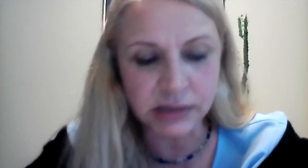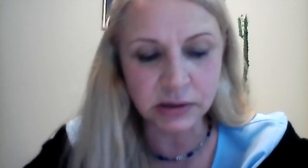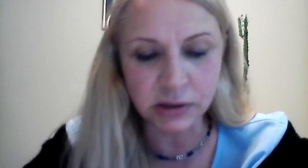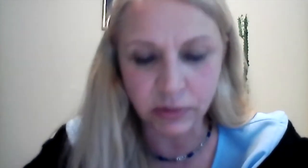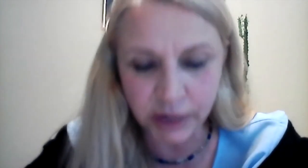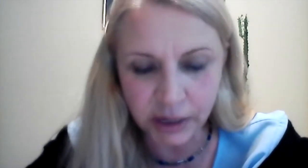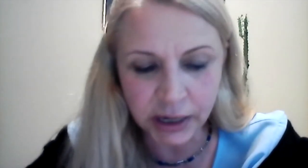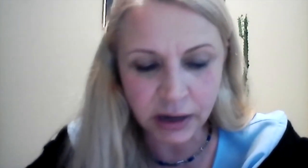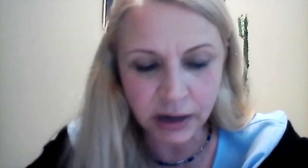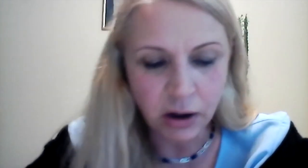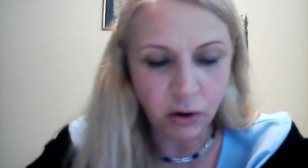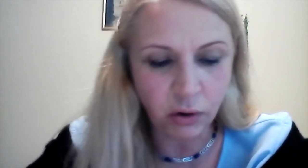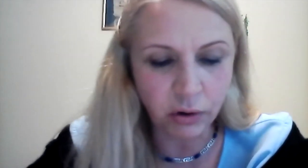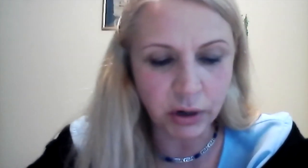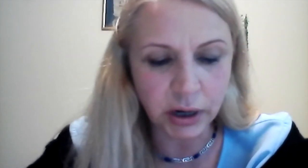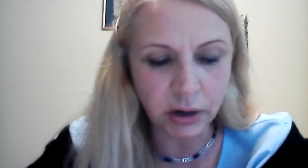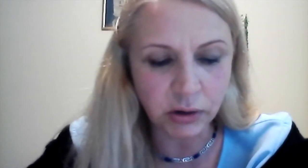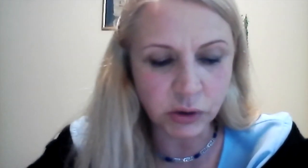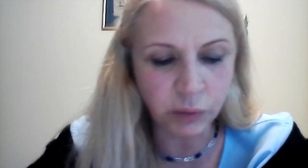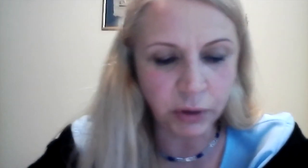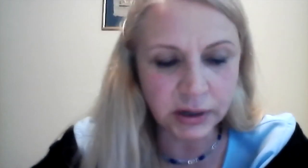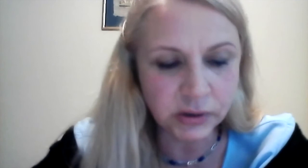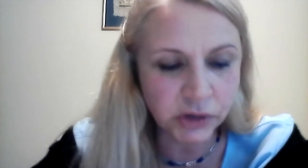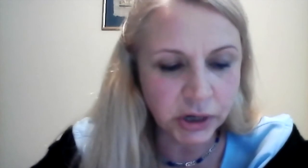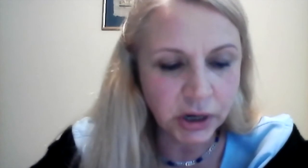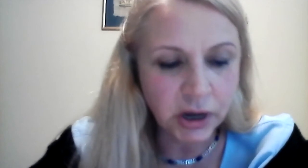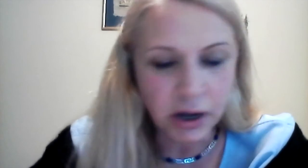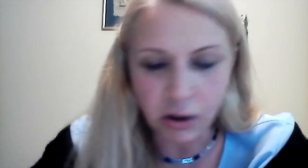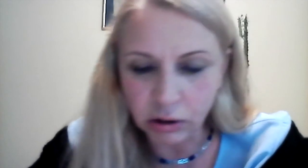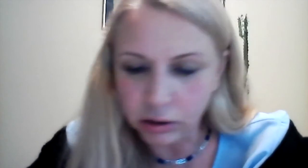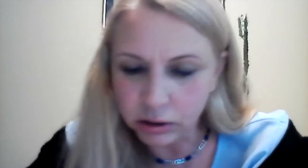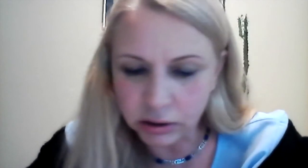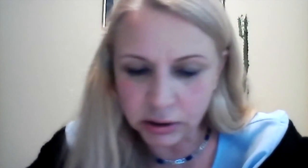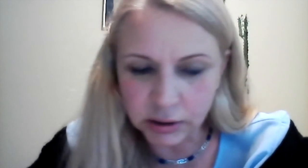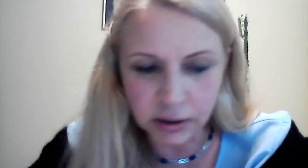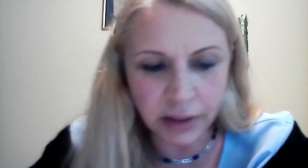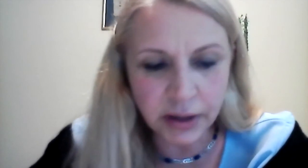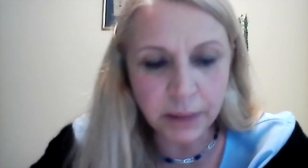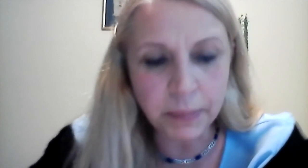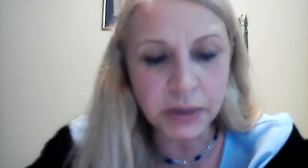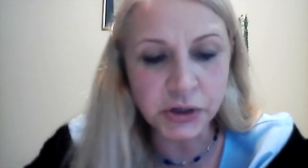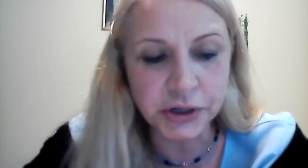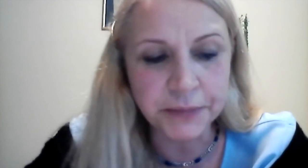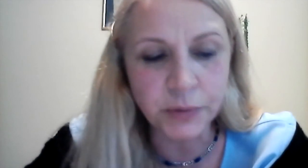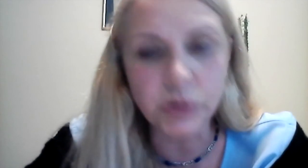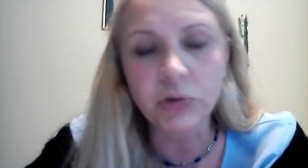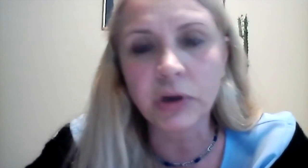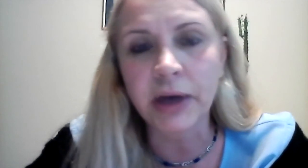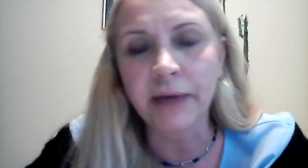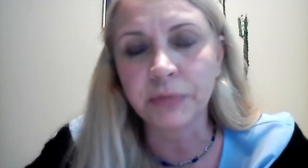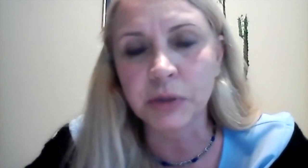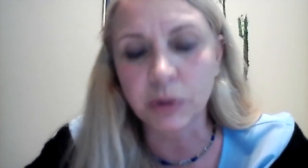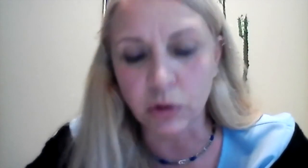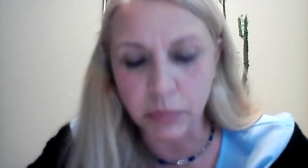as Slovenia or also Poland or other, but we do not